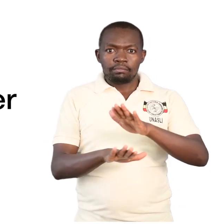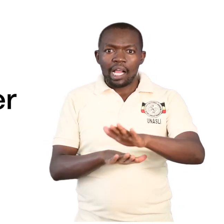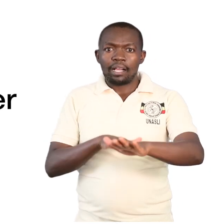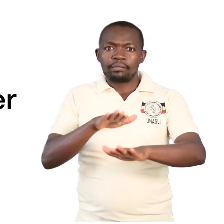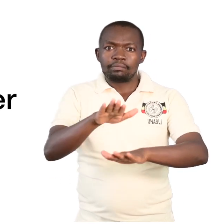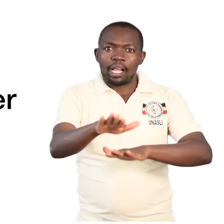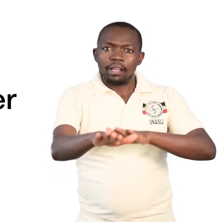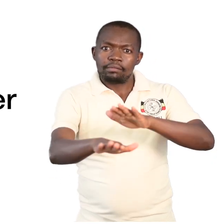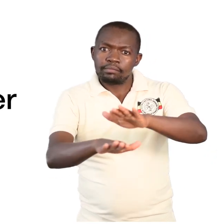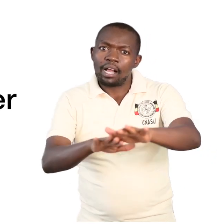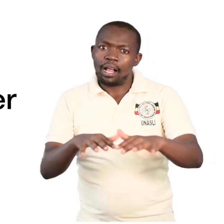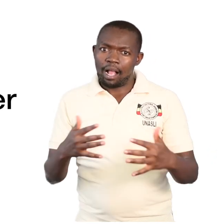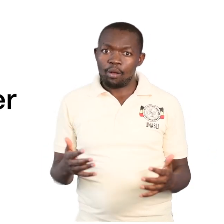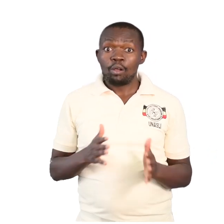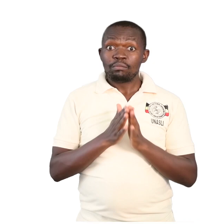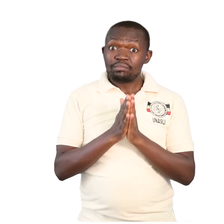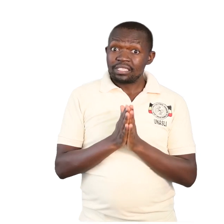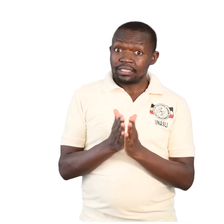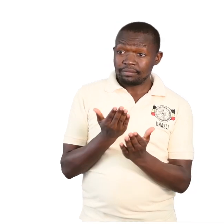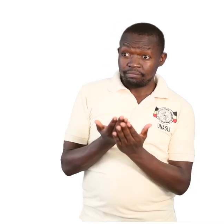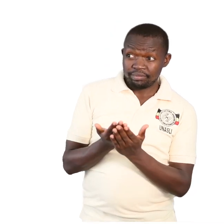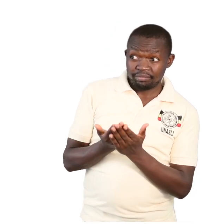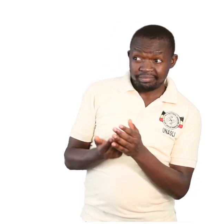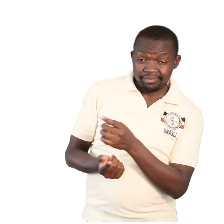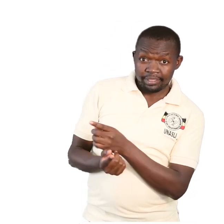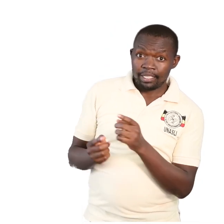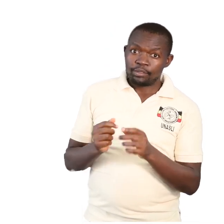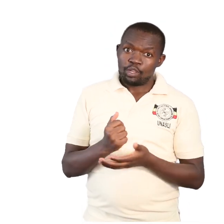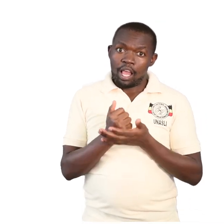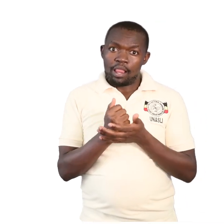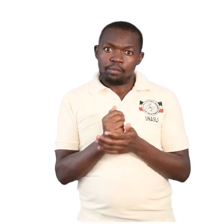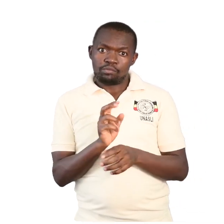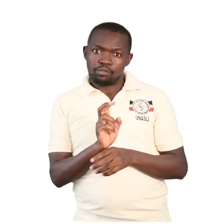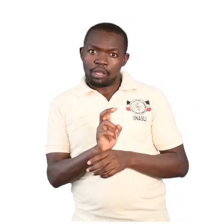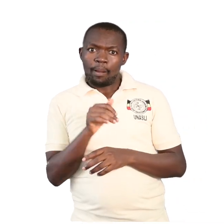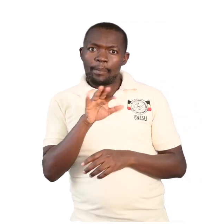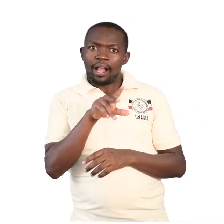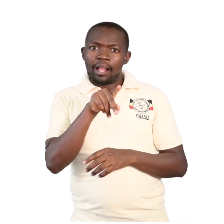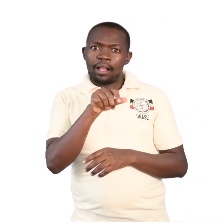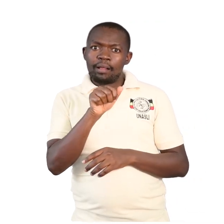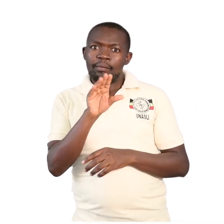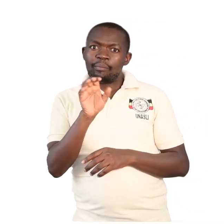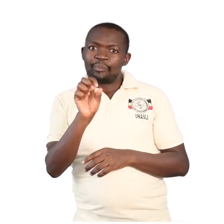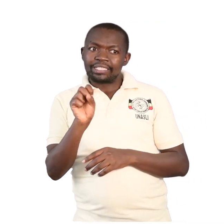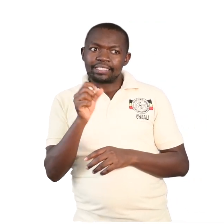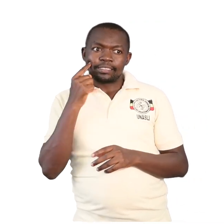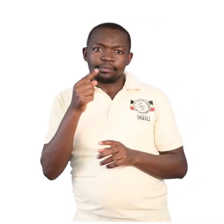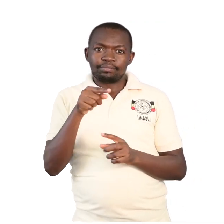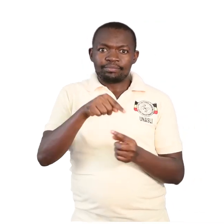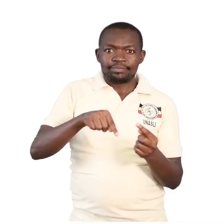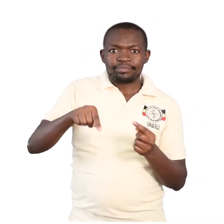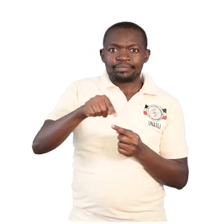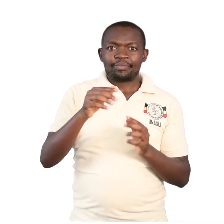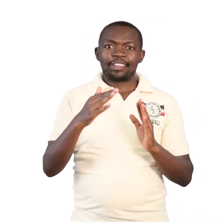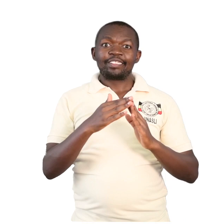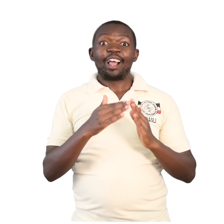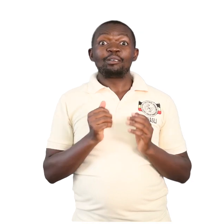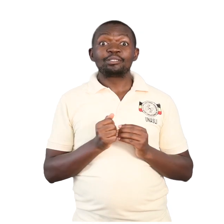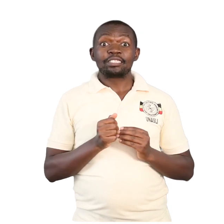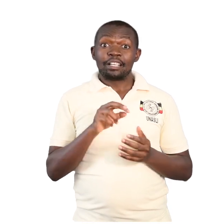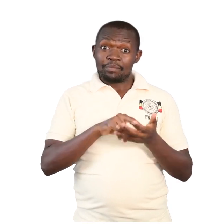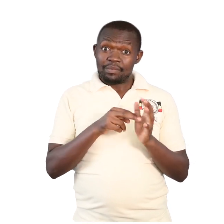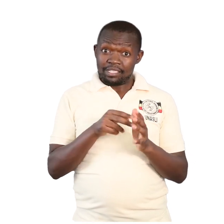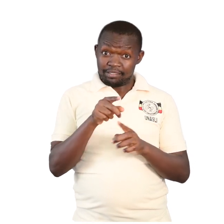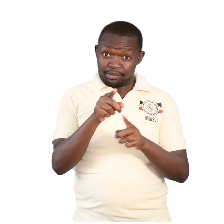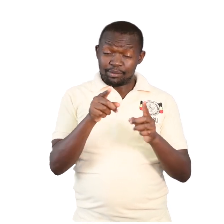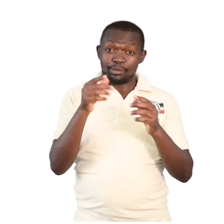stride. Please ask them to count their paces around the house so that you will